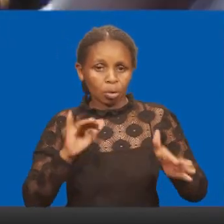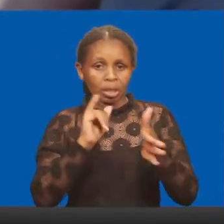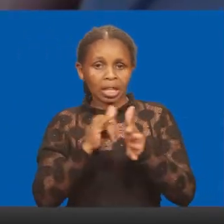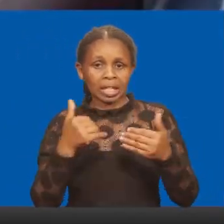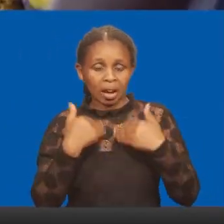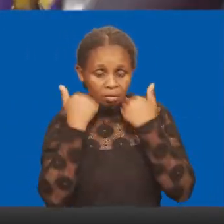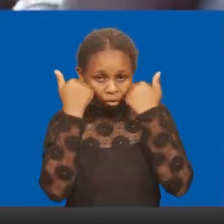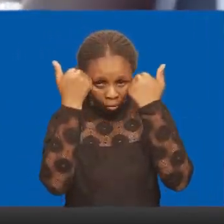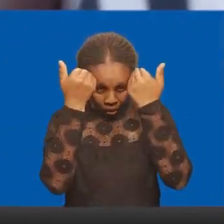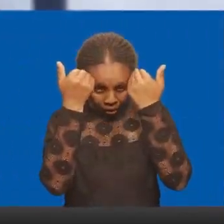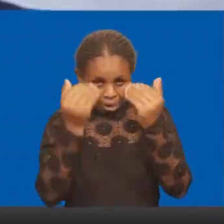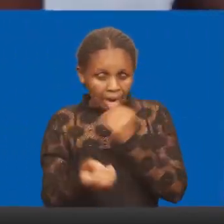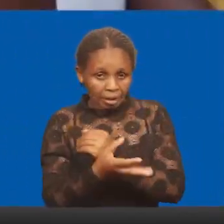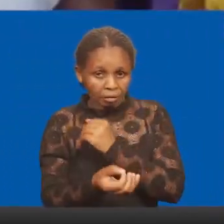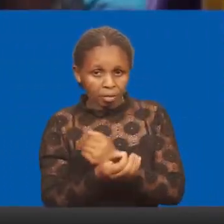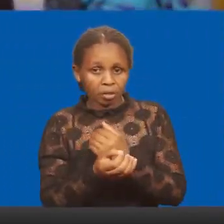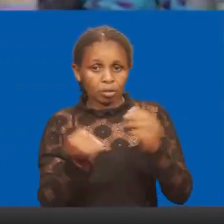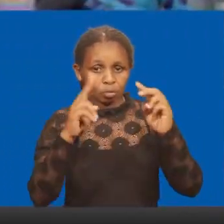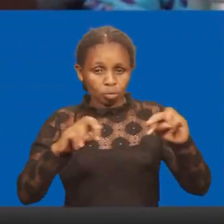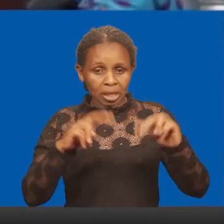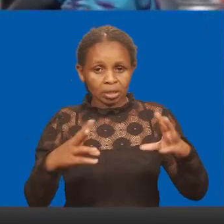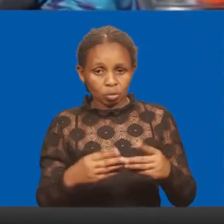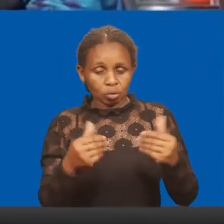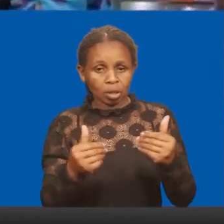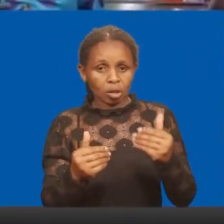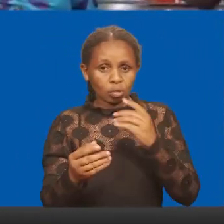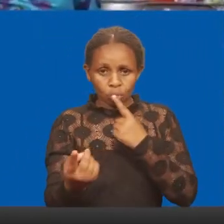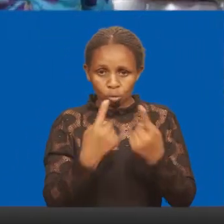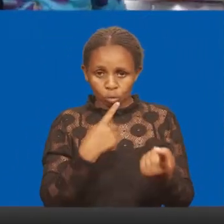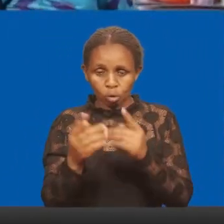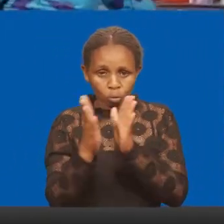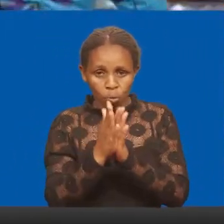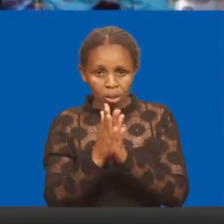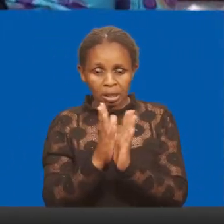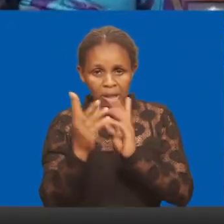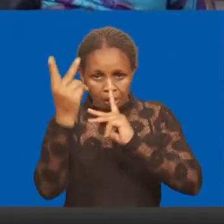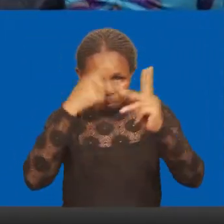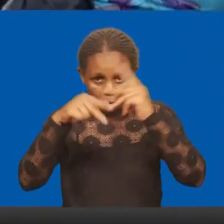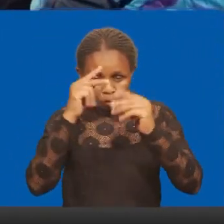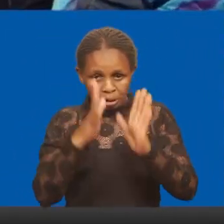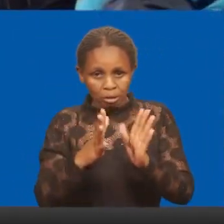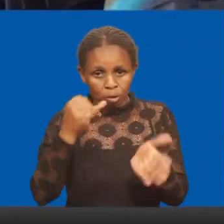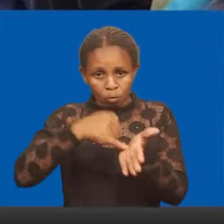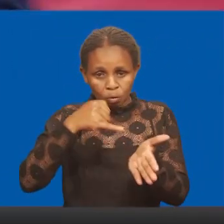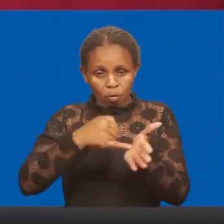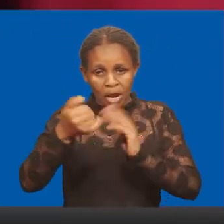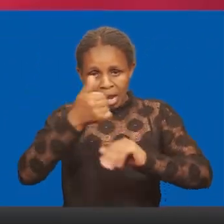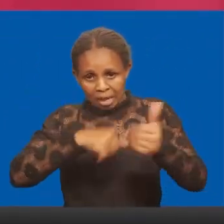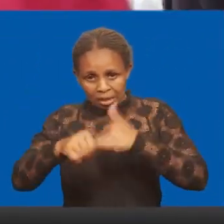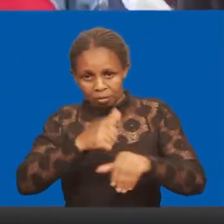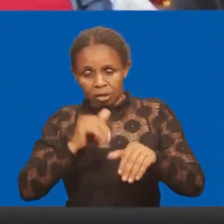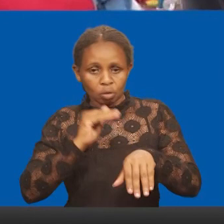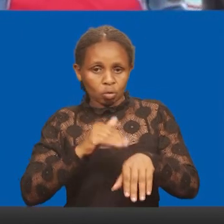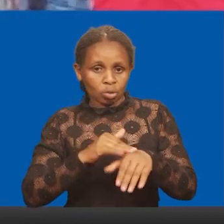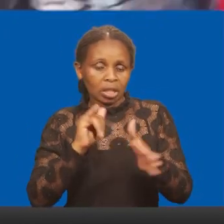watu wanaokabiliwa na msongo wa mawazo wameshauriwa kutafuta suluhu kwa kuzungumza na wataalamu ama kujihusisha na mambo